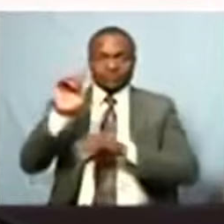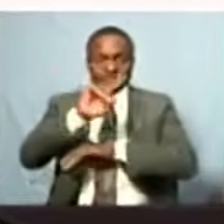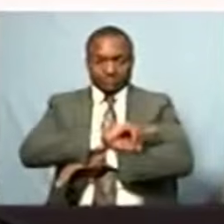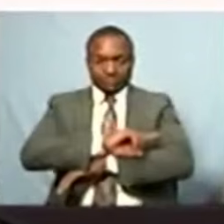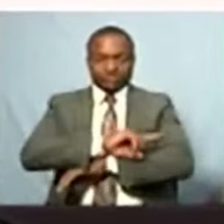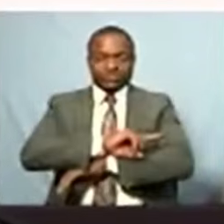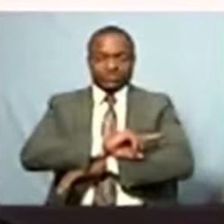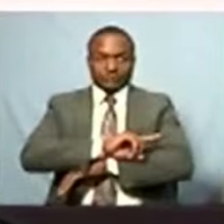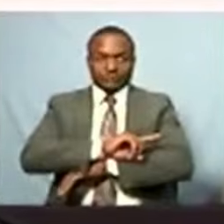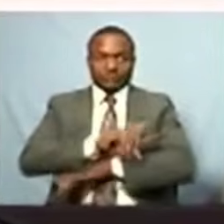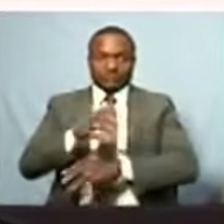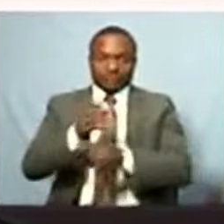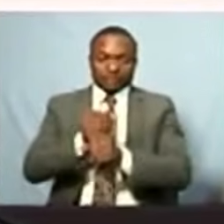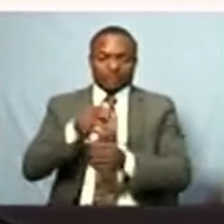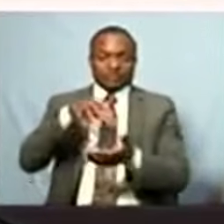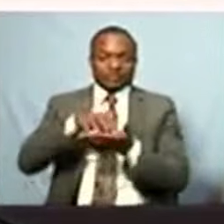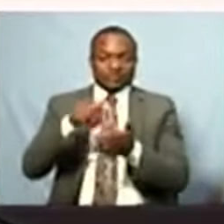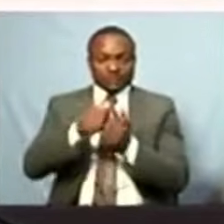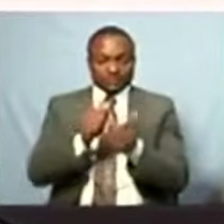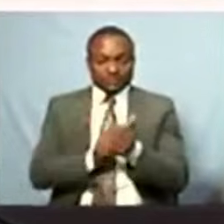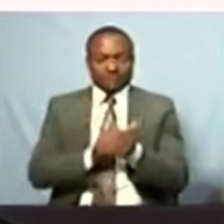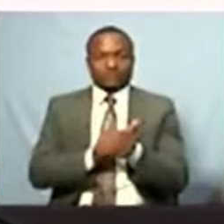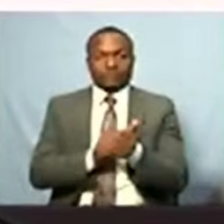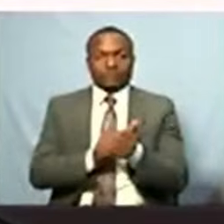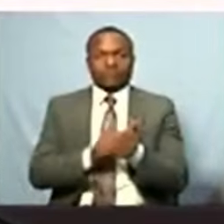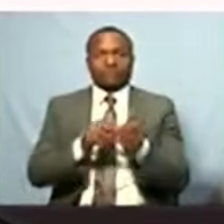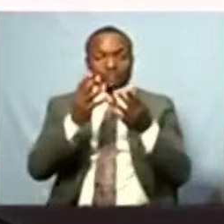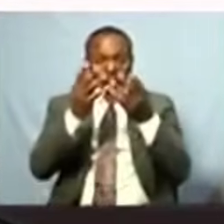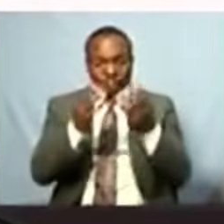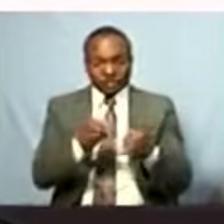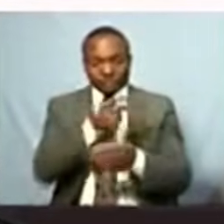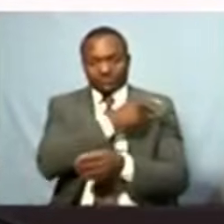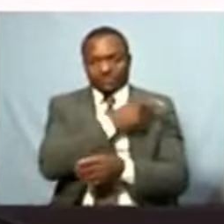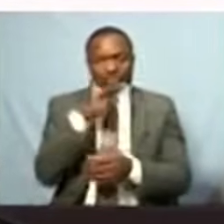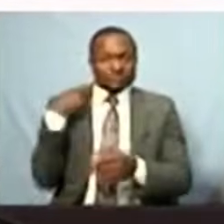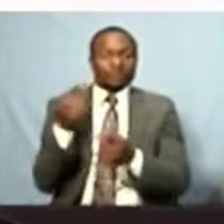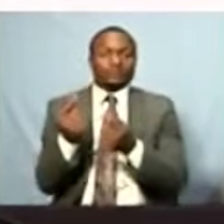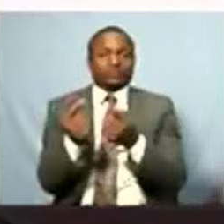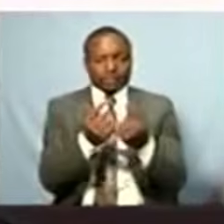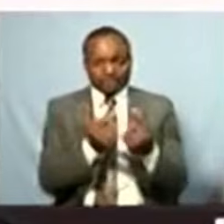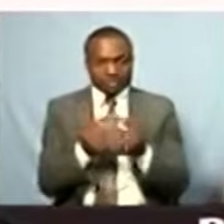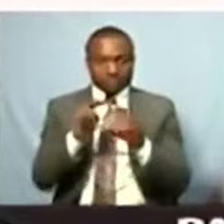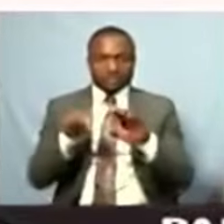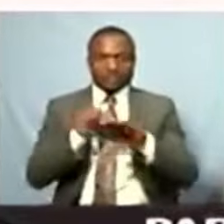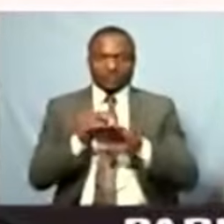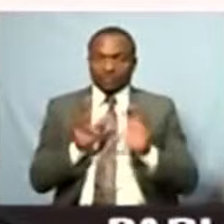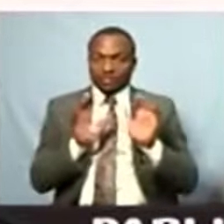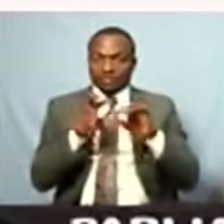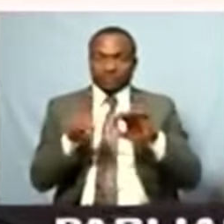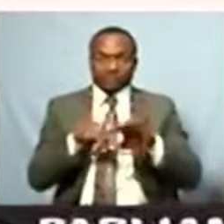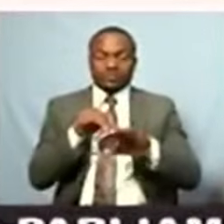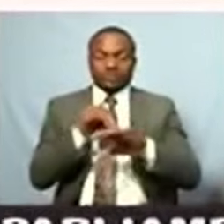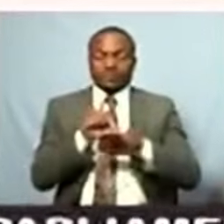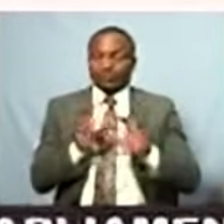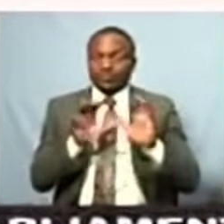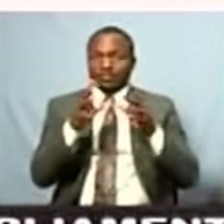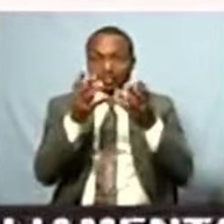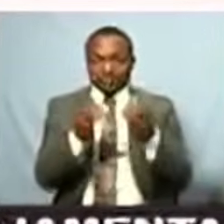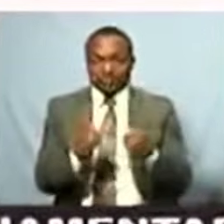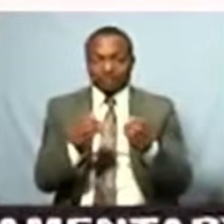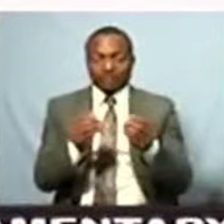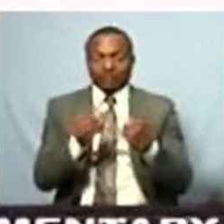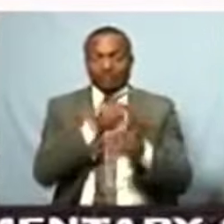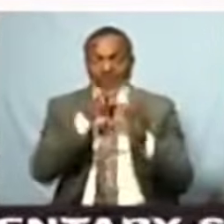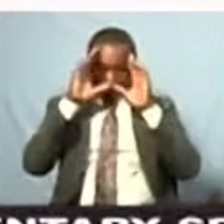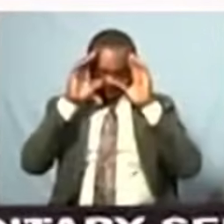receipt of the matter concerning the dissolution of parliament in circumstances where the National Assembly is dissolved by the president due to the